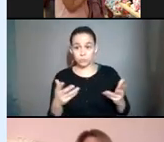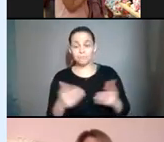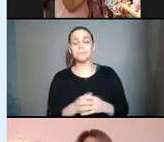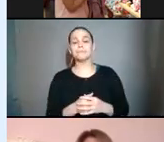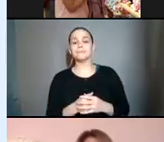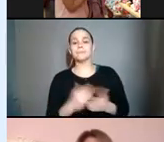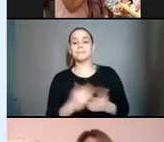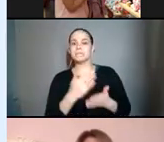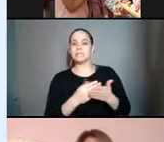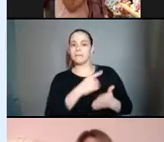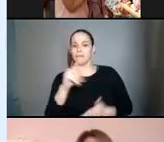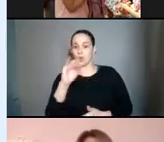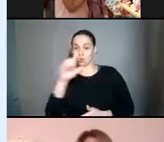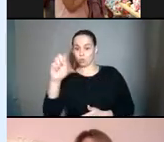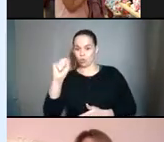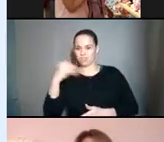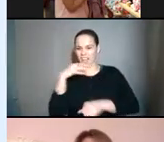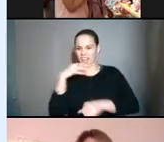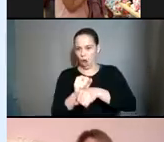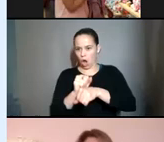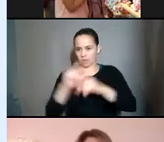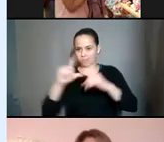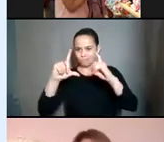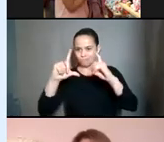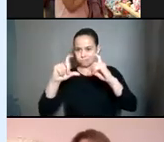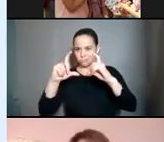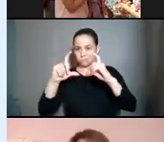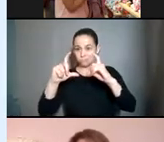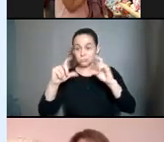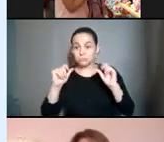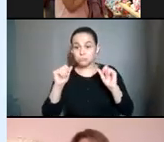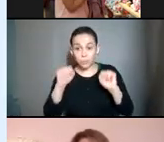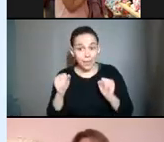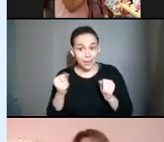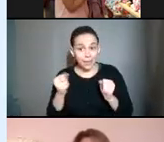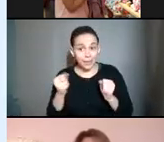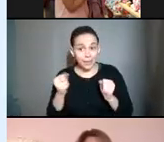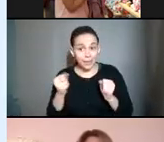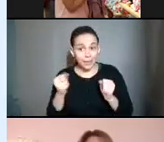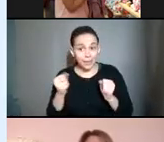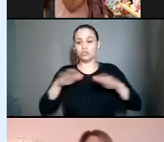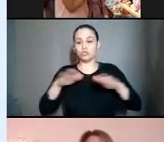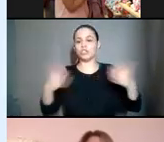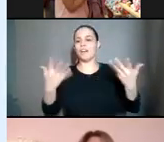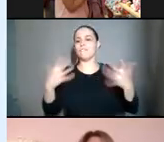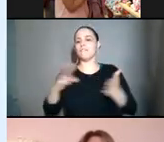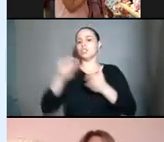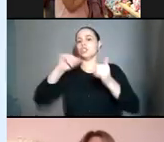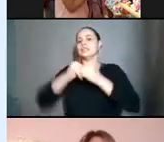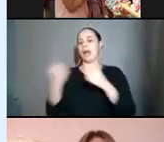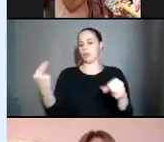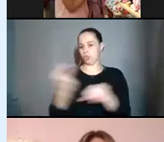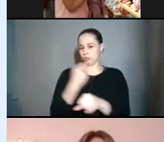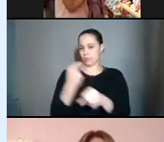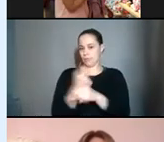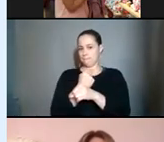lock. These will become unlocked once your child learns how to use them in their activities on